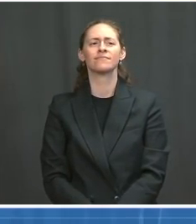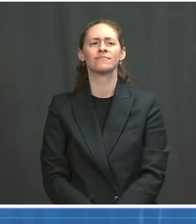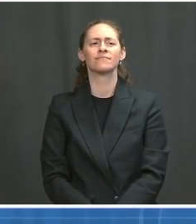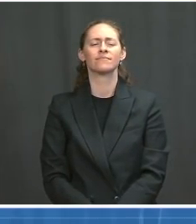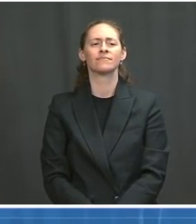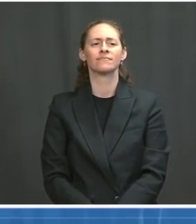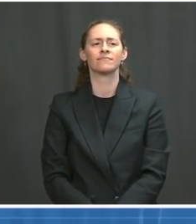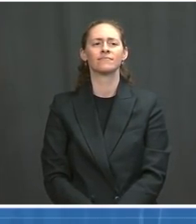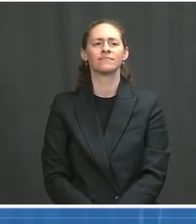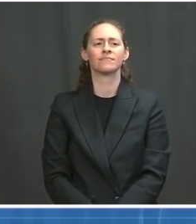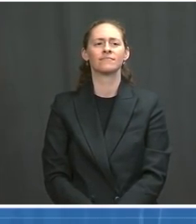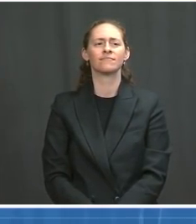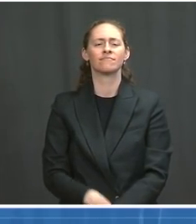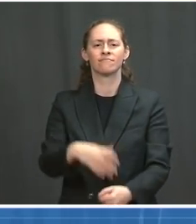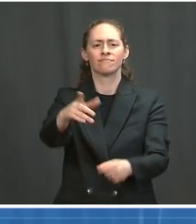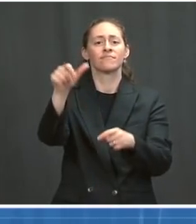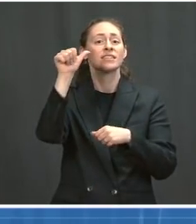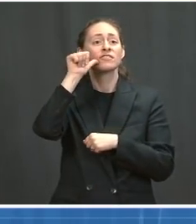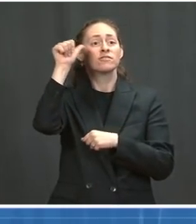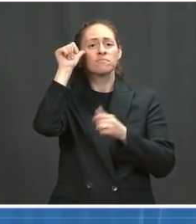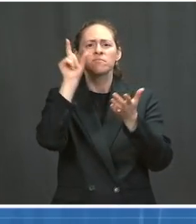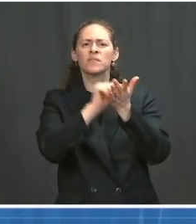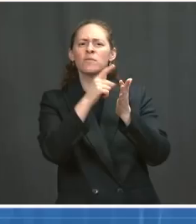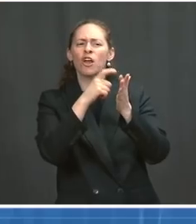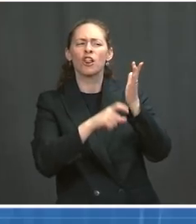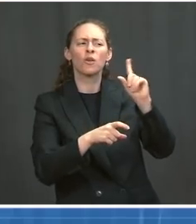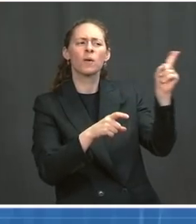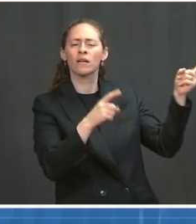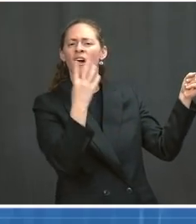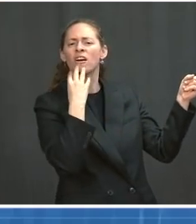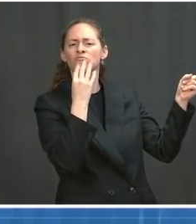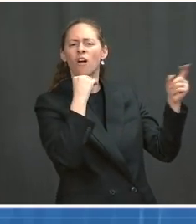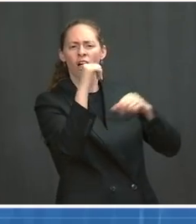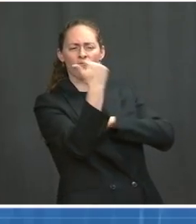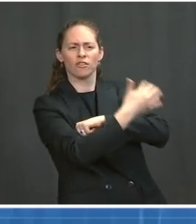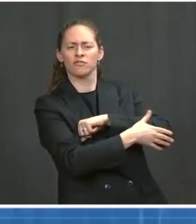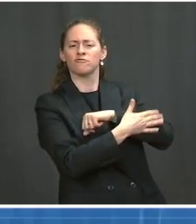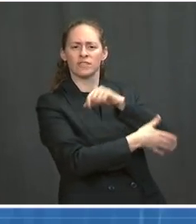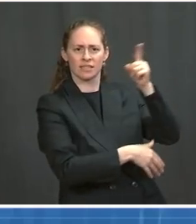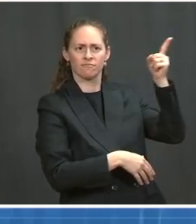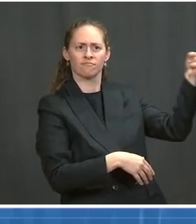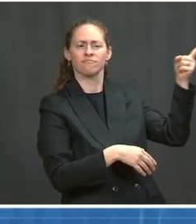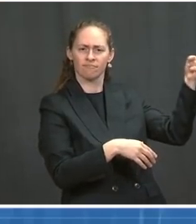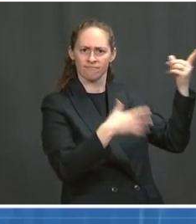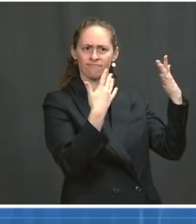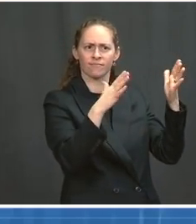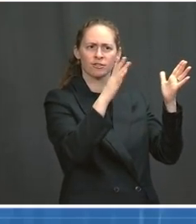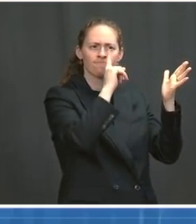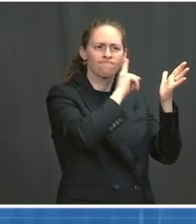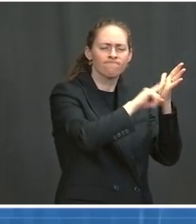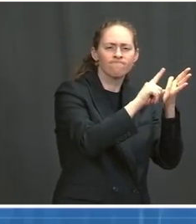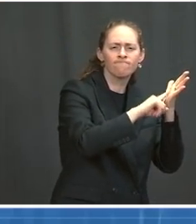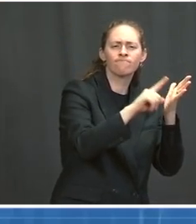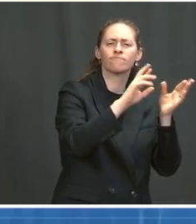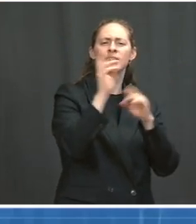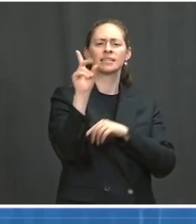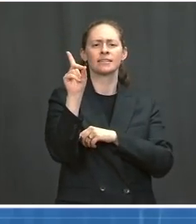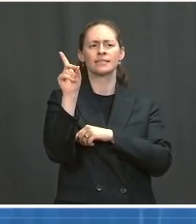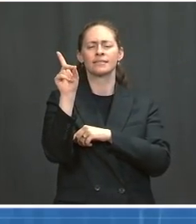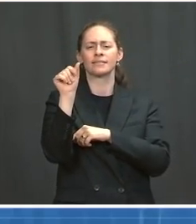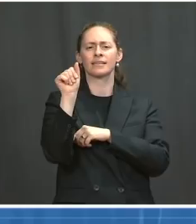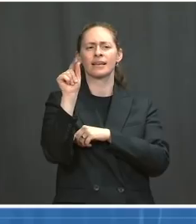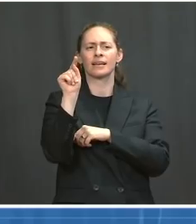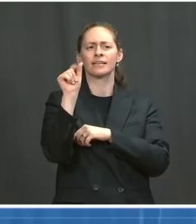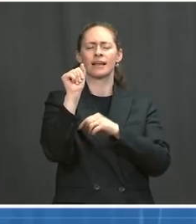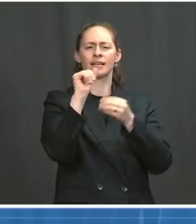is an observational study using their national surveillance data. And I'm going to show you a couple of slides that are